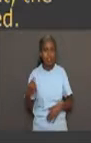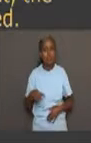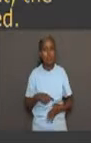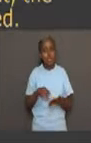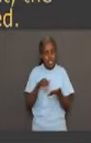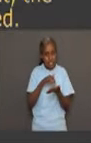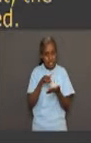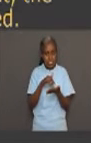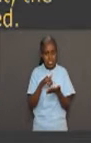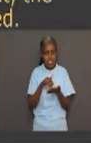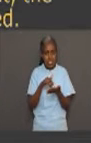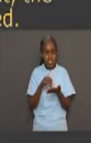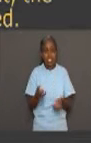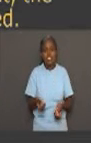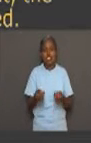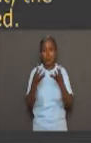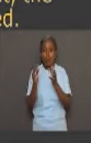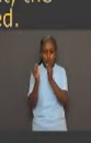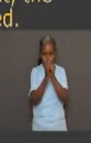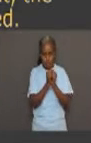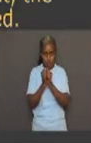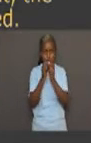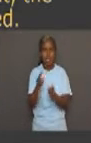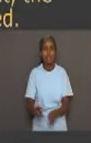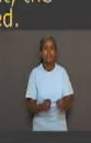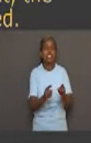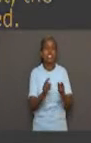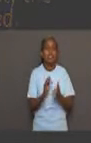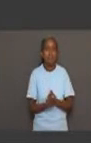will study the most common methods.